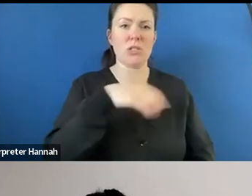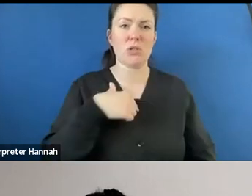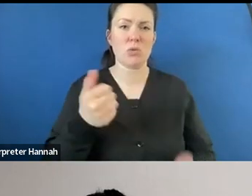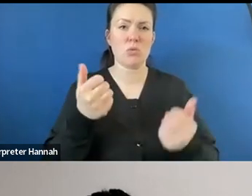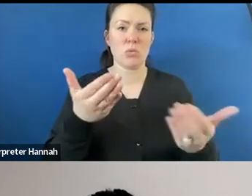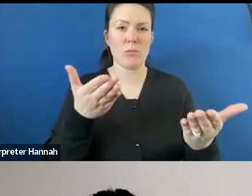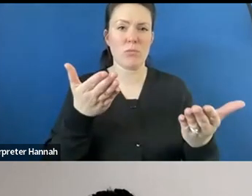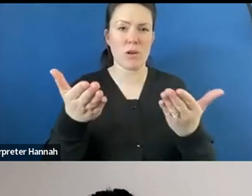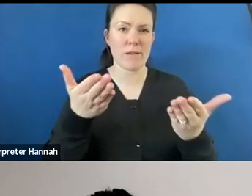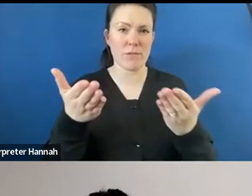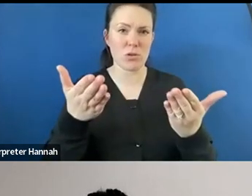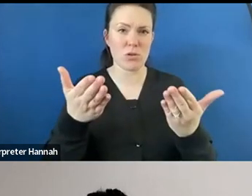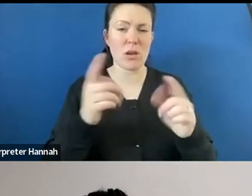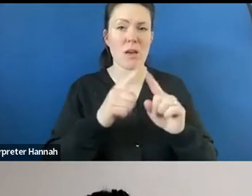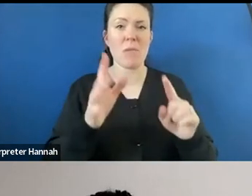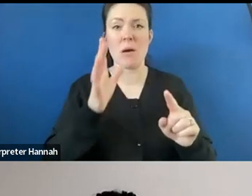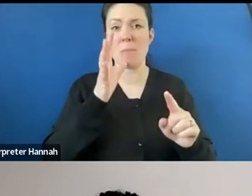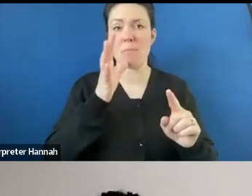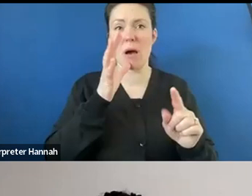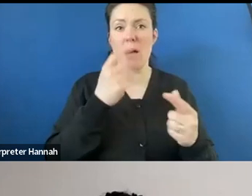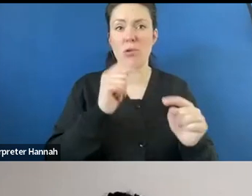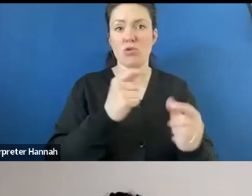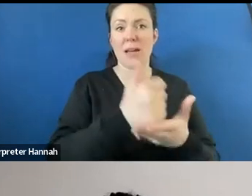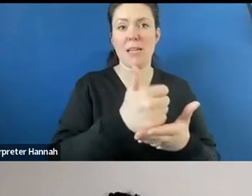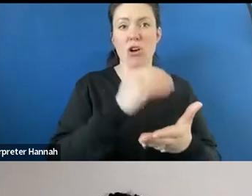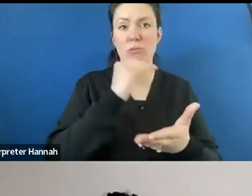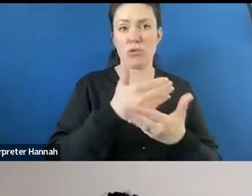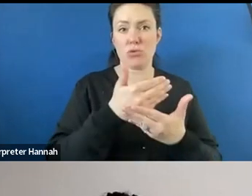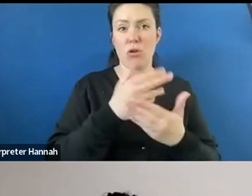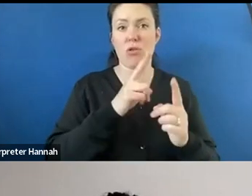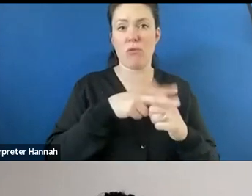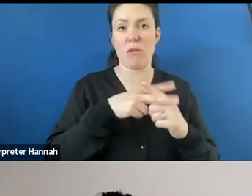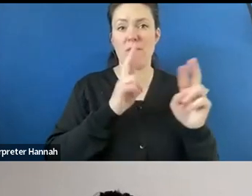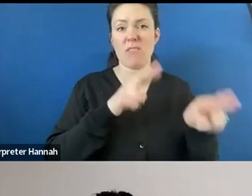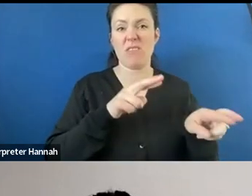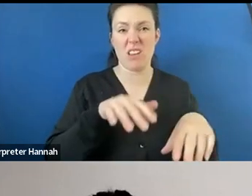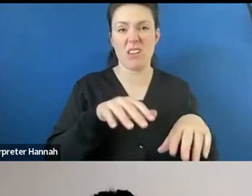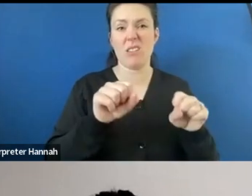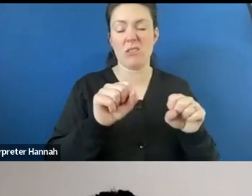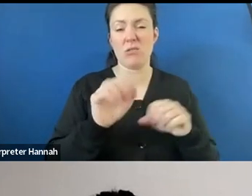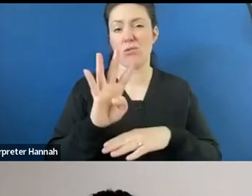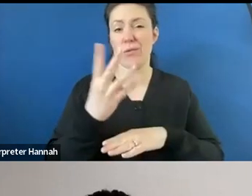Mom was trying to help her daughter make a report. It took 4 days.